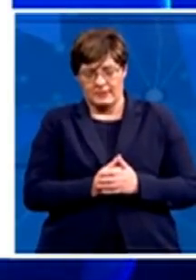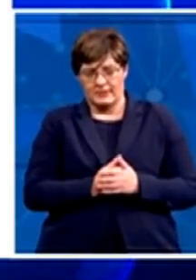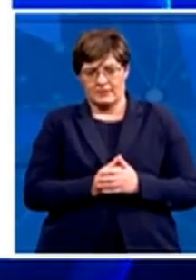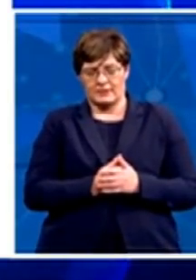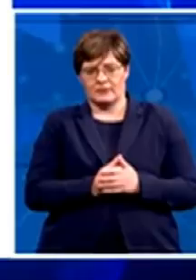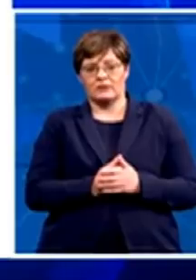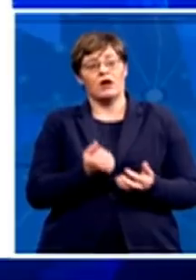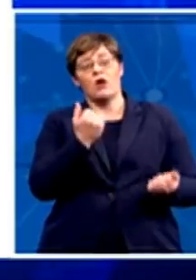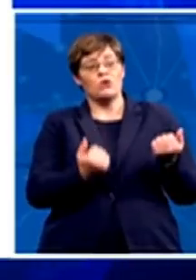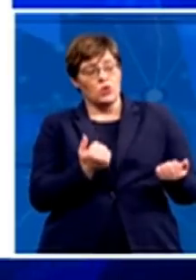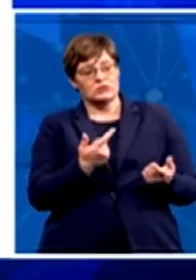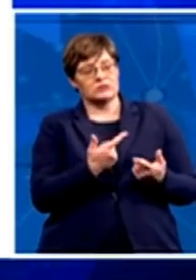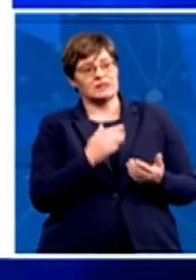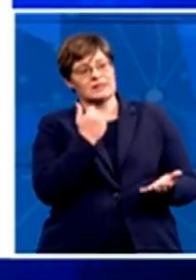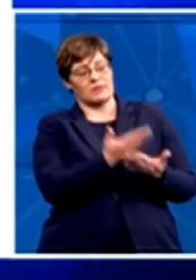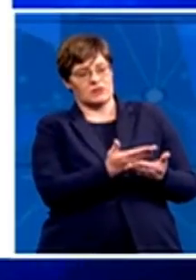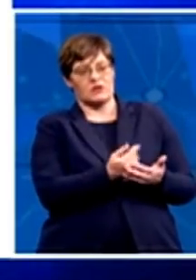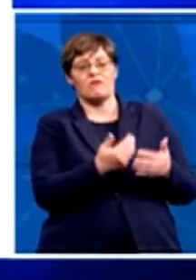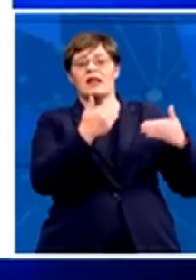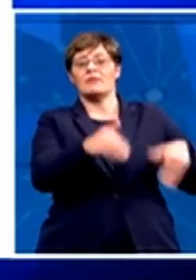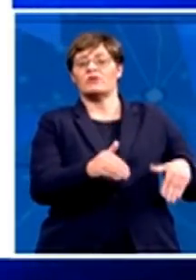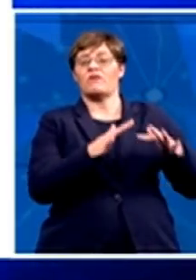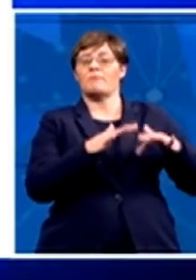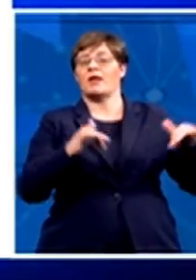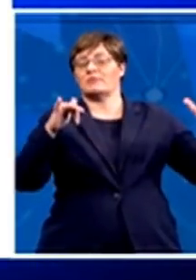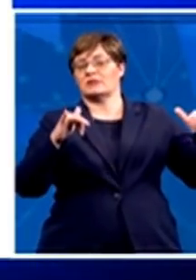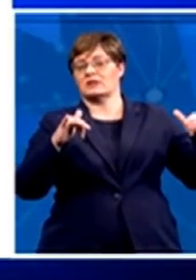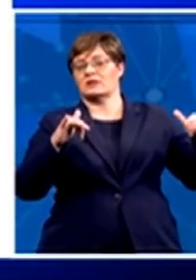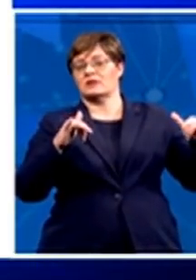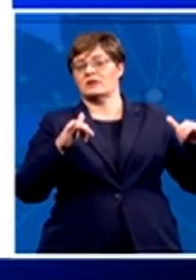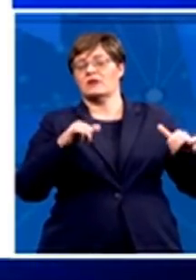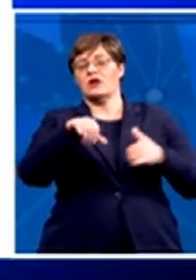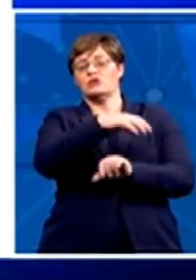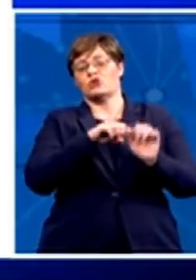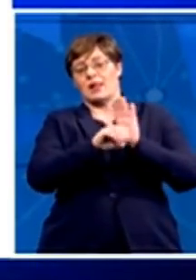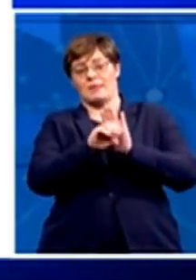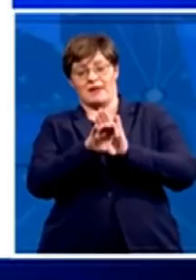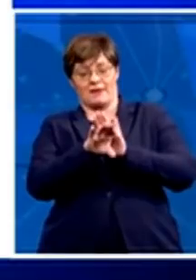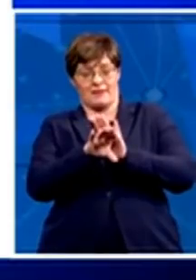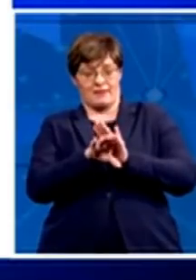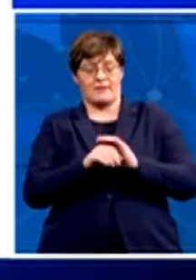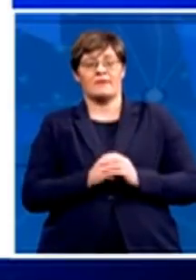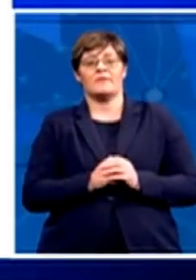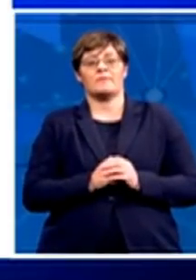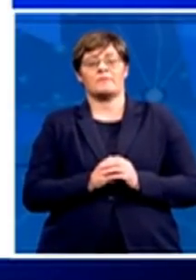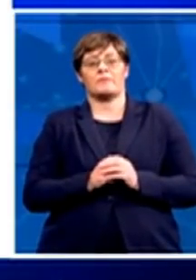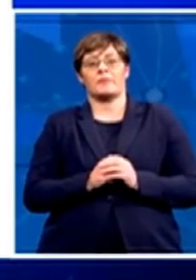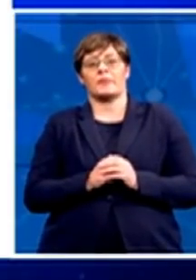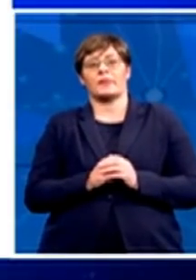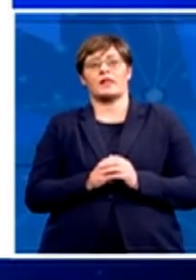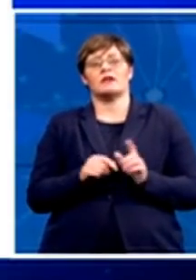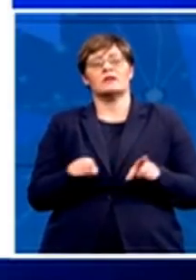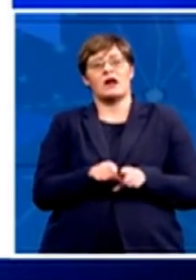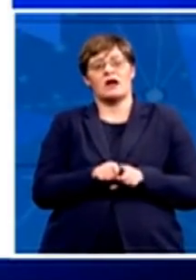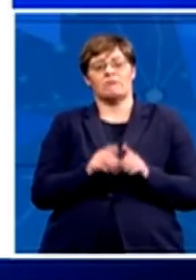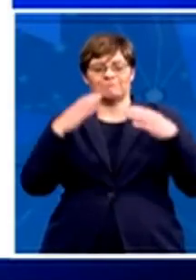invitation on Parliament's various social media platforms and be limited in terms of scope, as I've suggested earlier. The